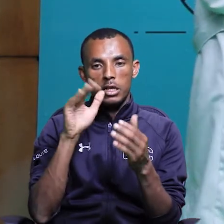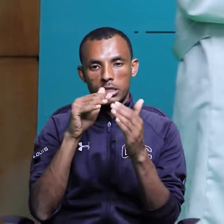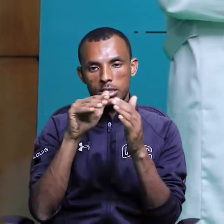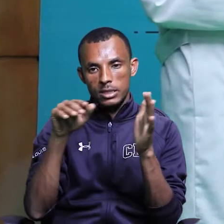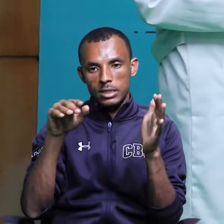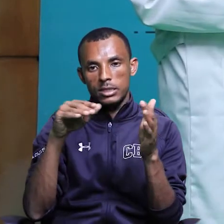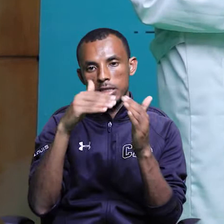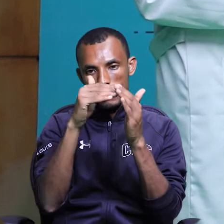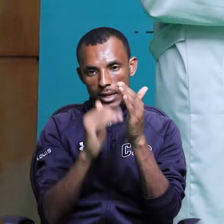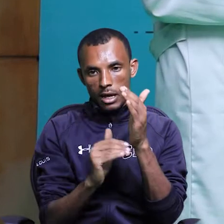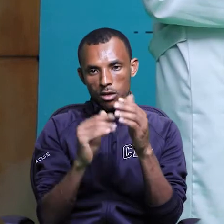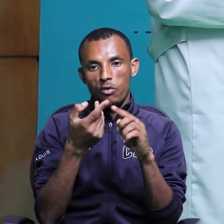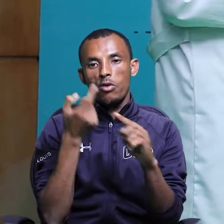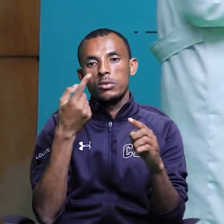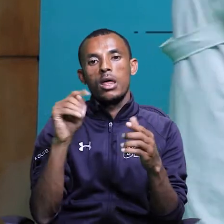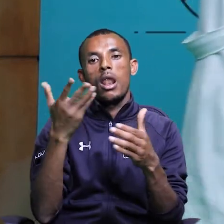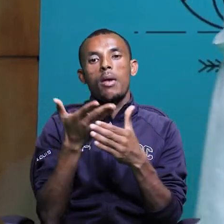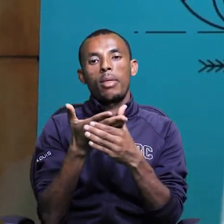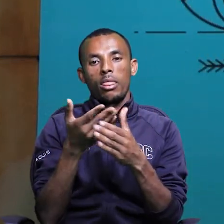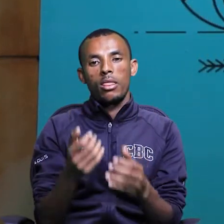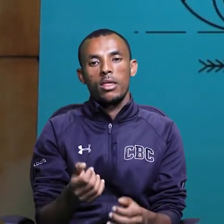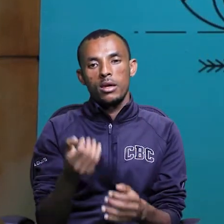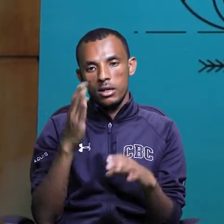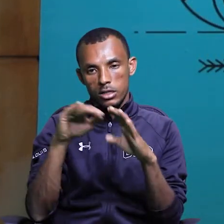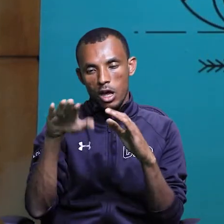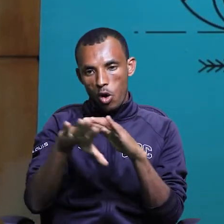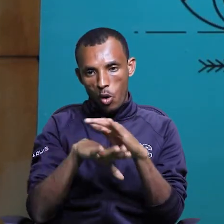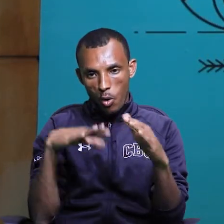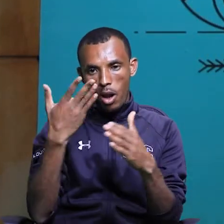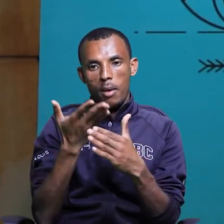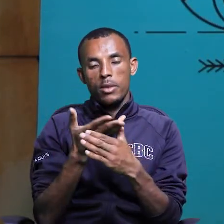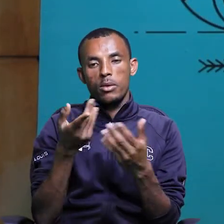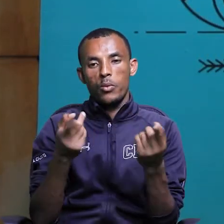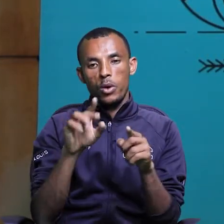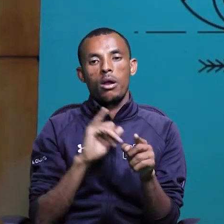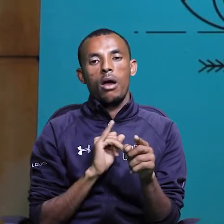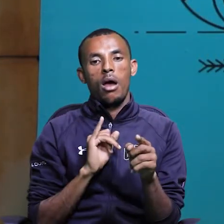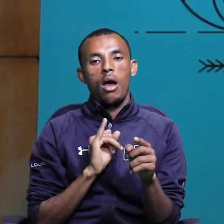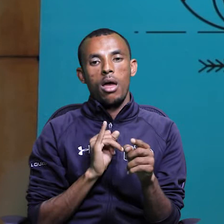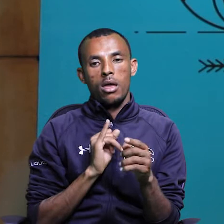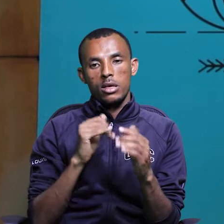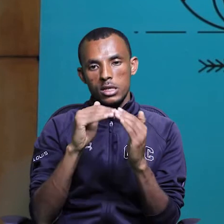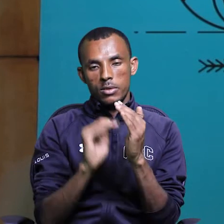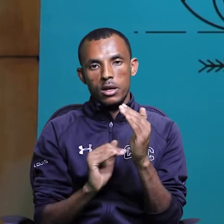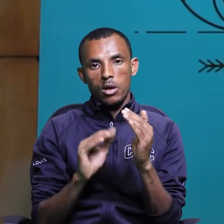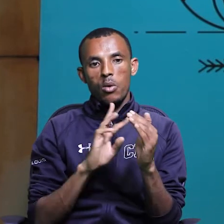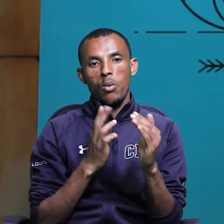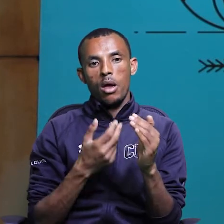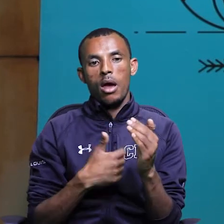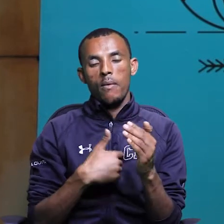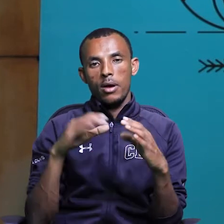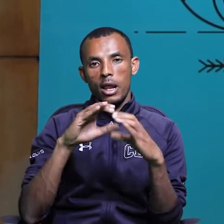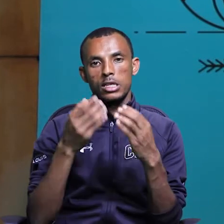subtracted from the limits. In the lower limits, when I subtract, you will have class